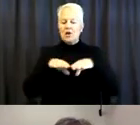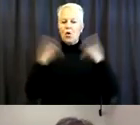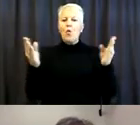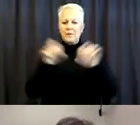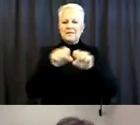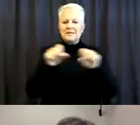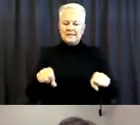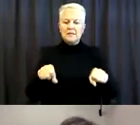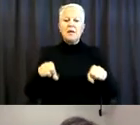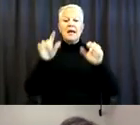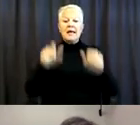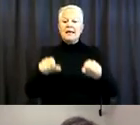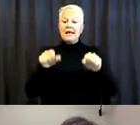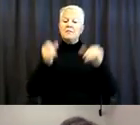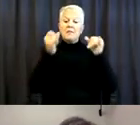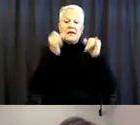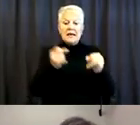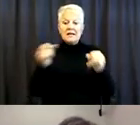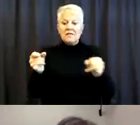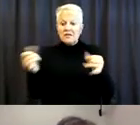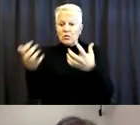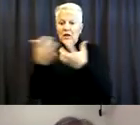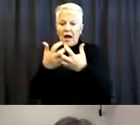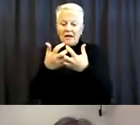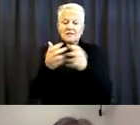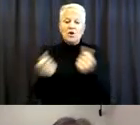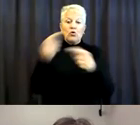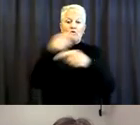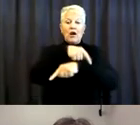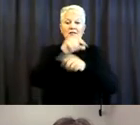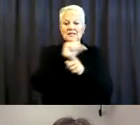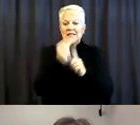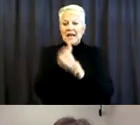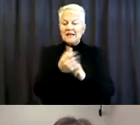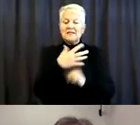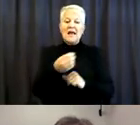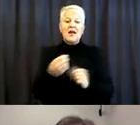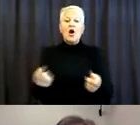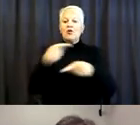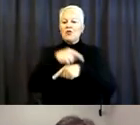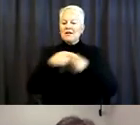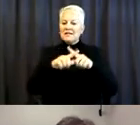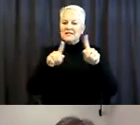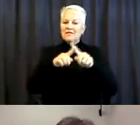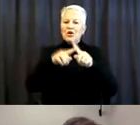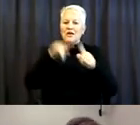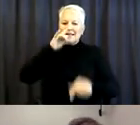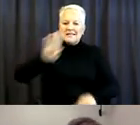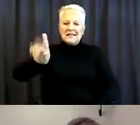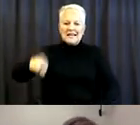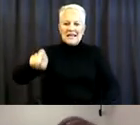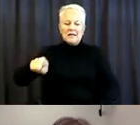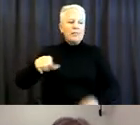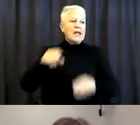can be individualized and used across settings and across different kids' needs. So in the